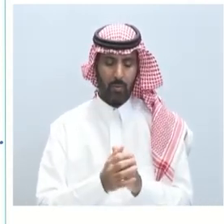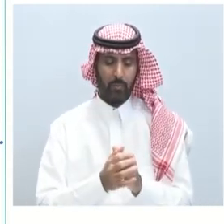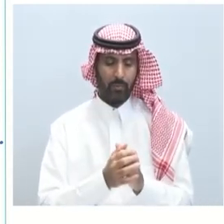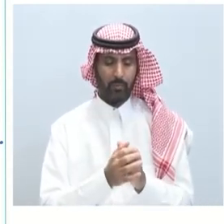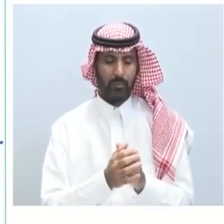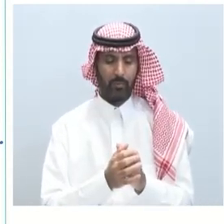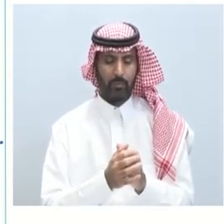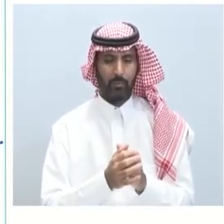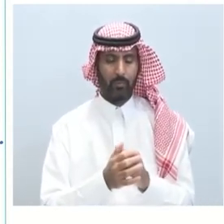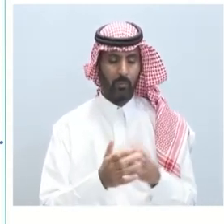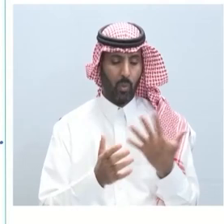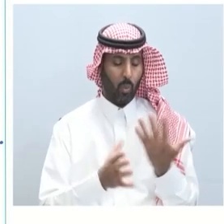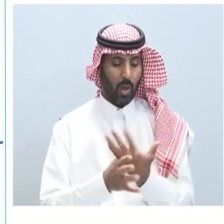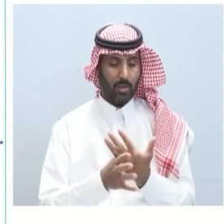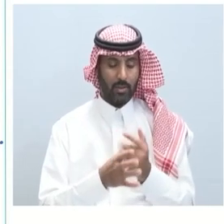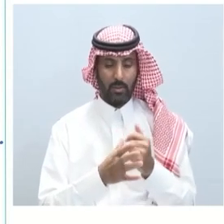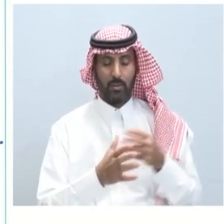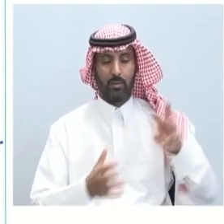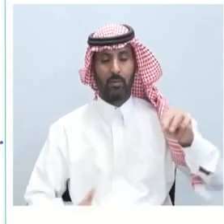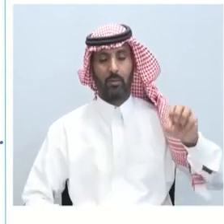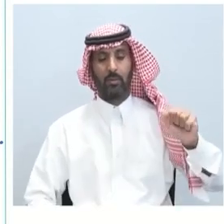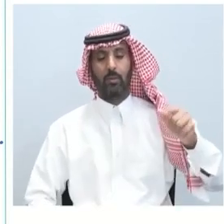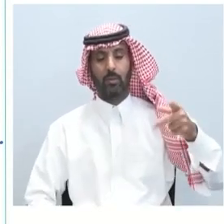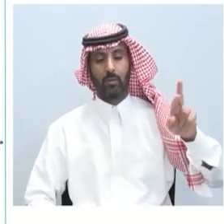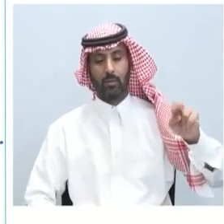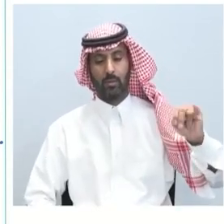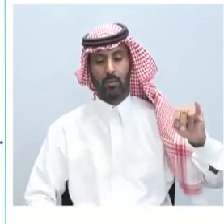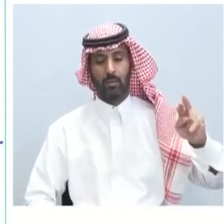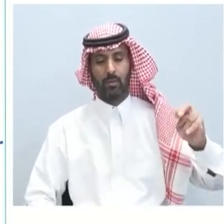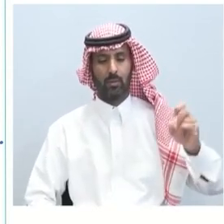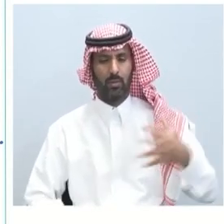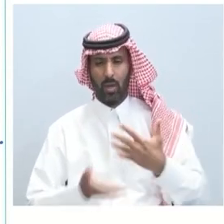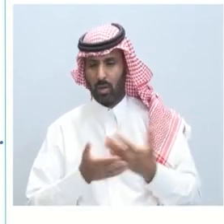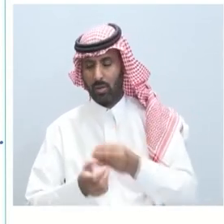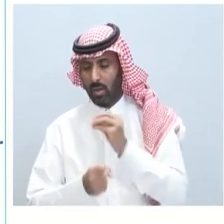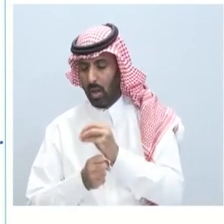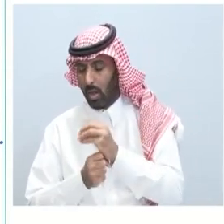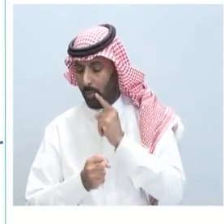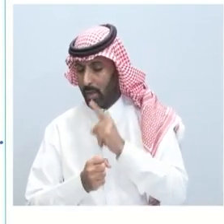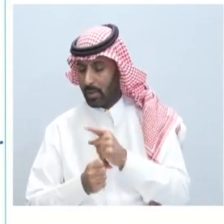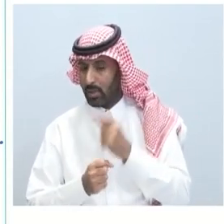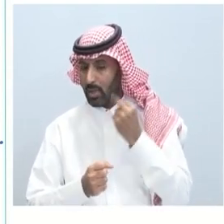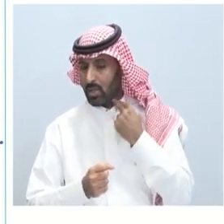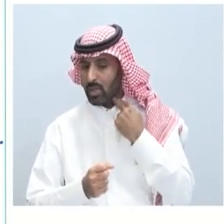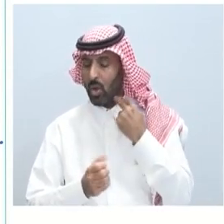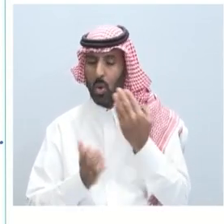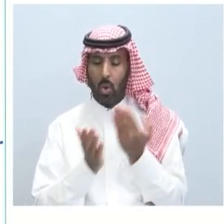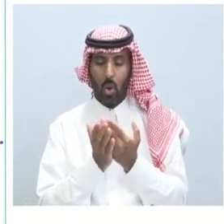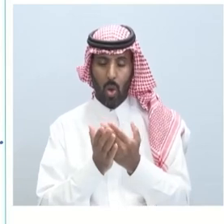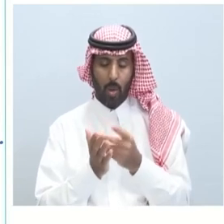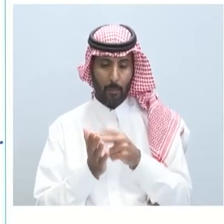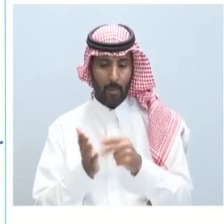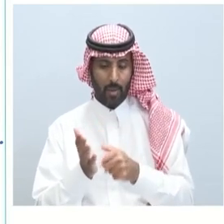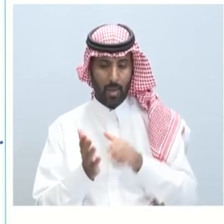here. Number five, why is Mariana tempted to not tell the truth about her science grade? Why is she